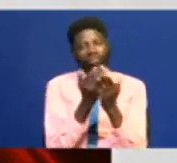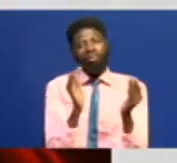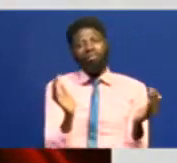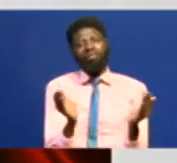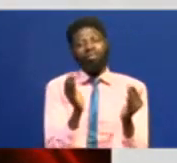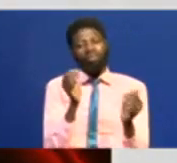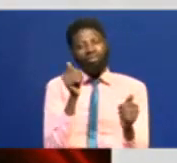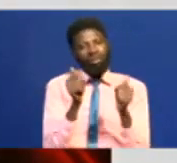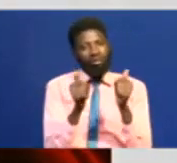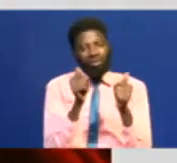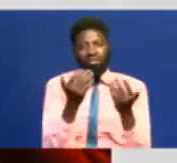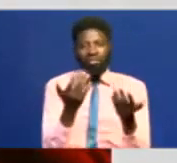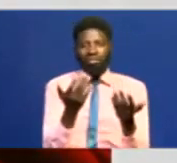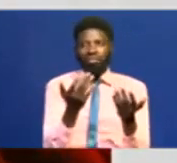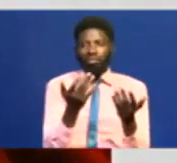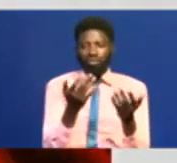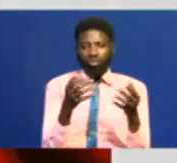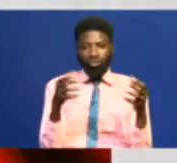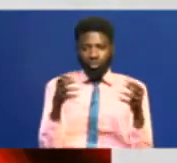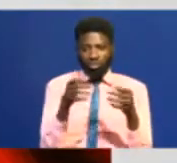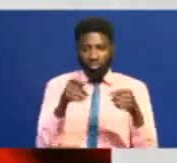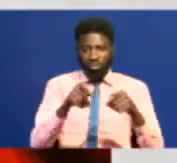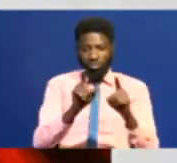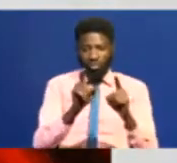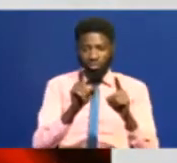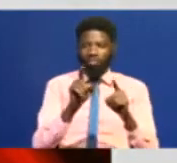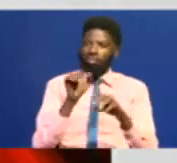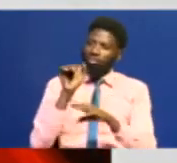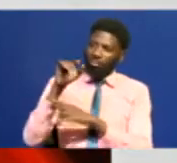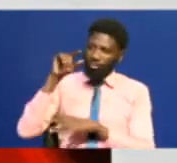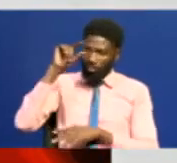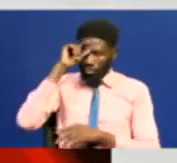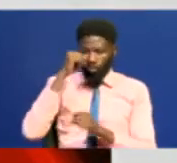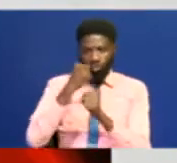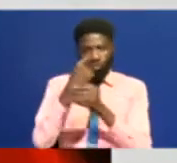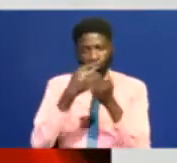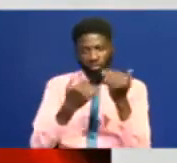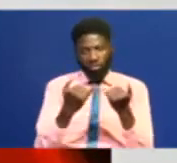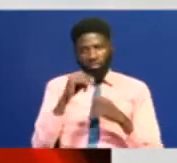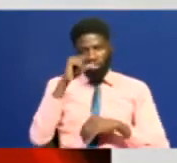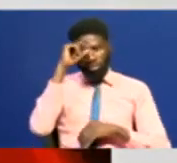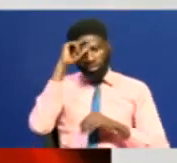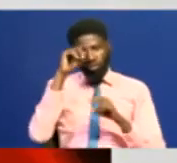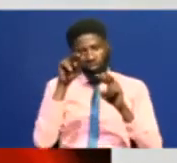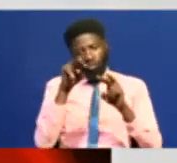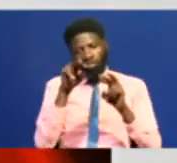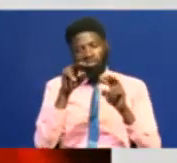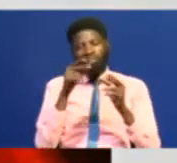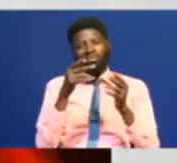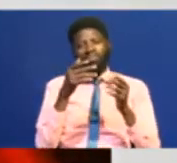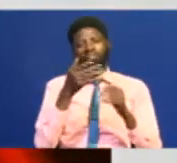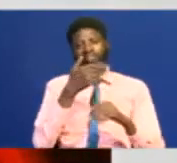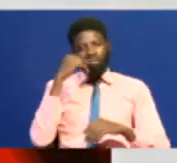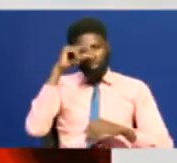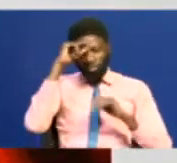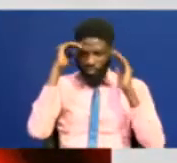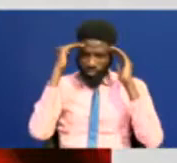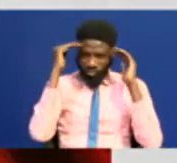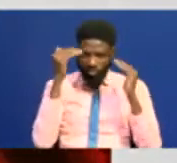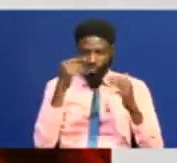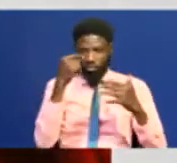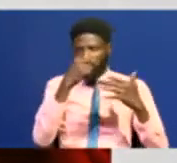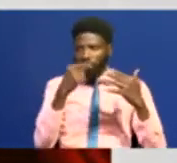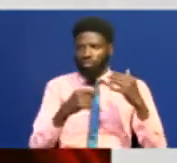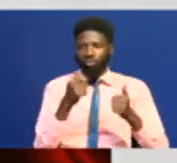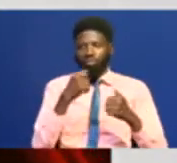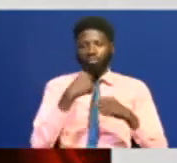key industry players such as yourself, to the government, given that they are watching you right now? What are those key areas they should be focusing on so that they can make